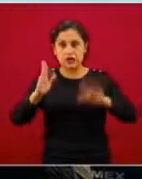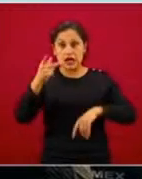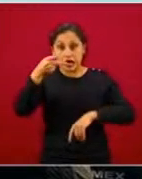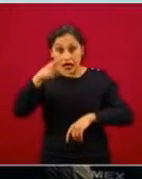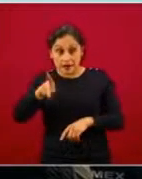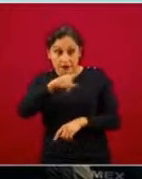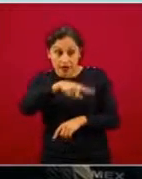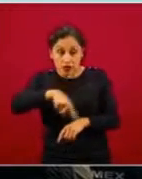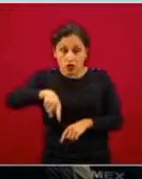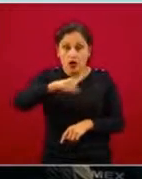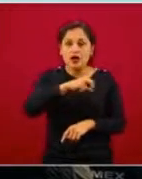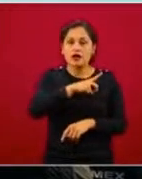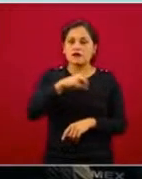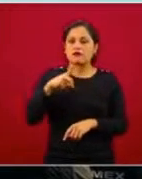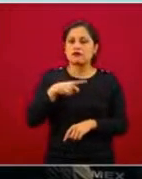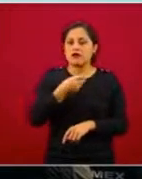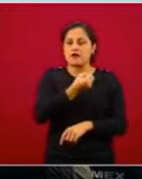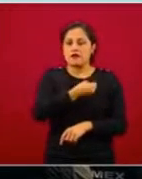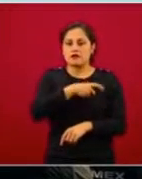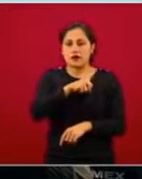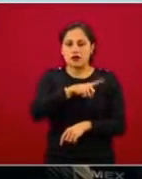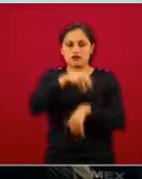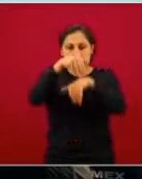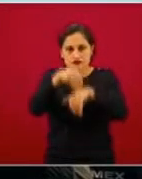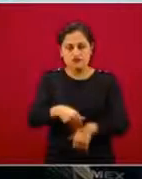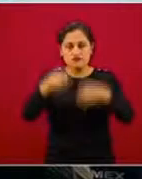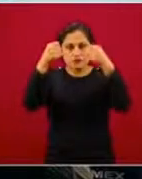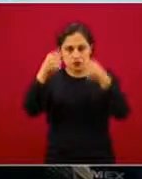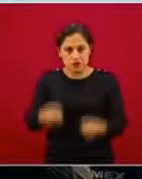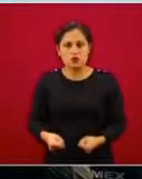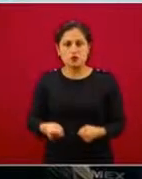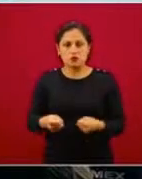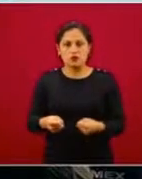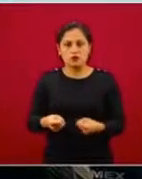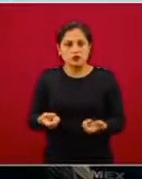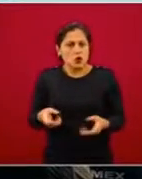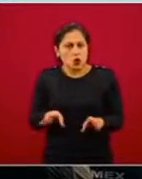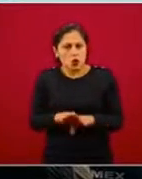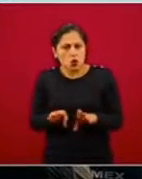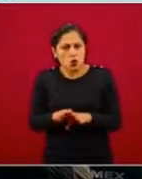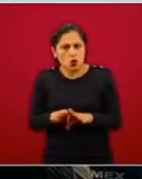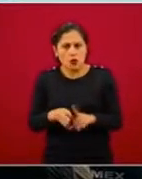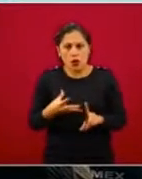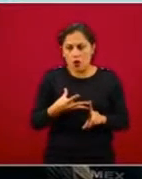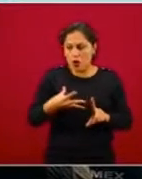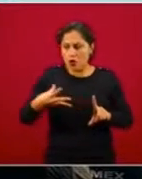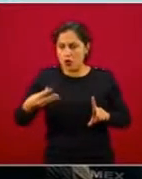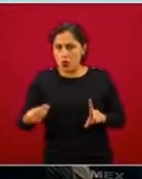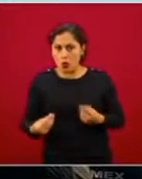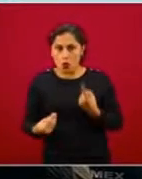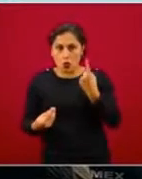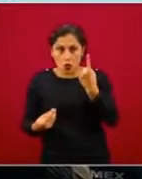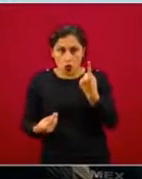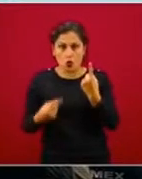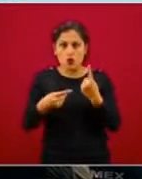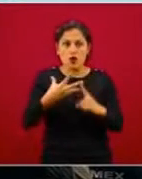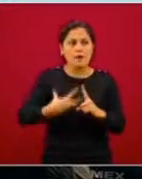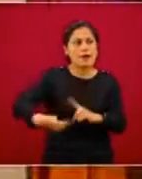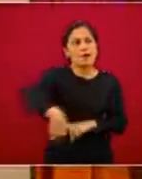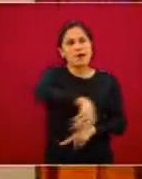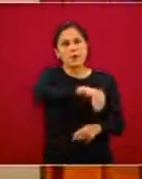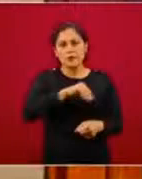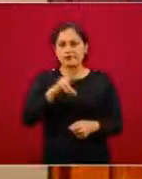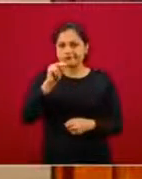what they have to do for that, it has to be healthy, safe. We don't want one person who is